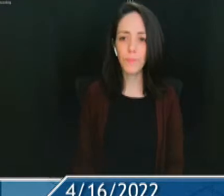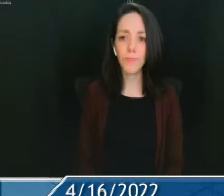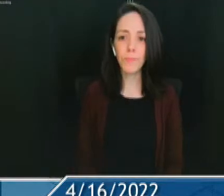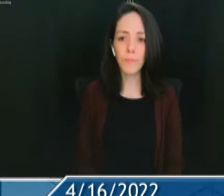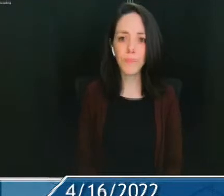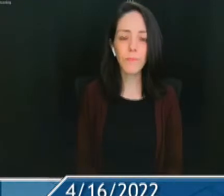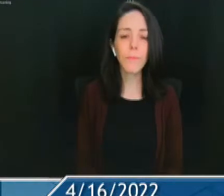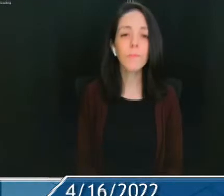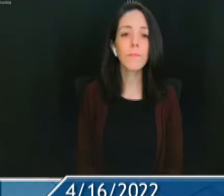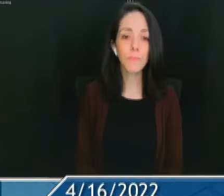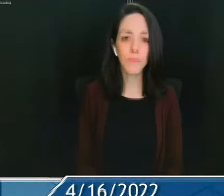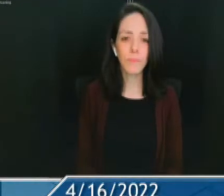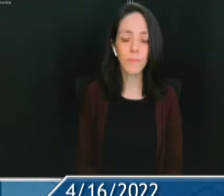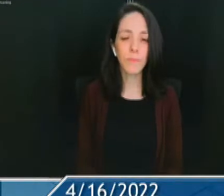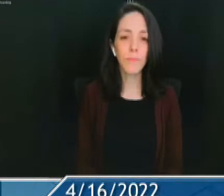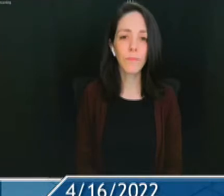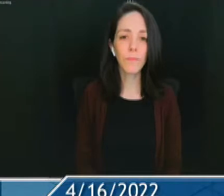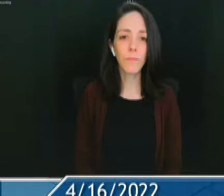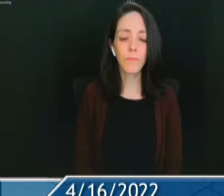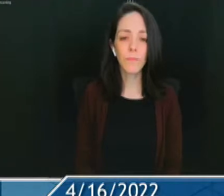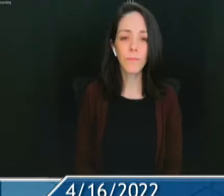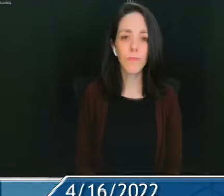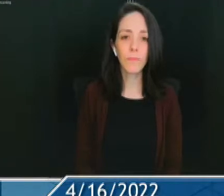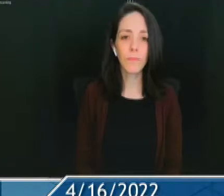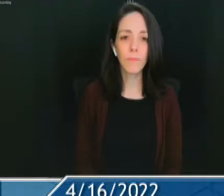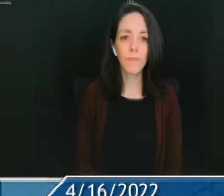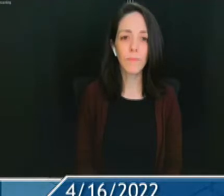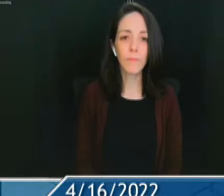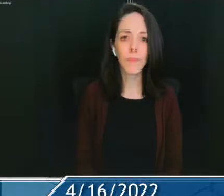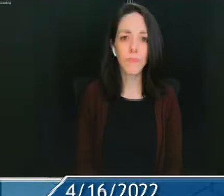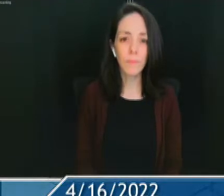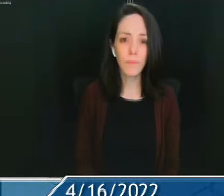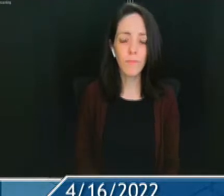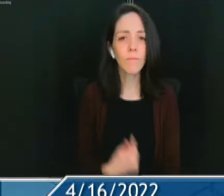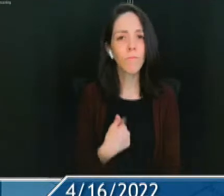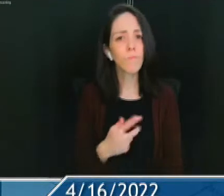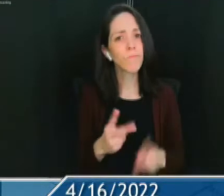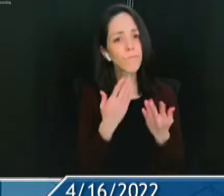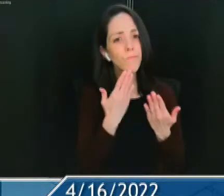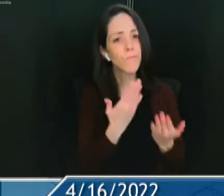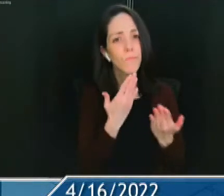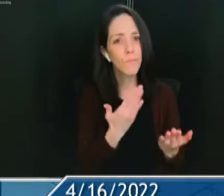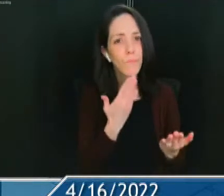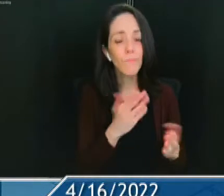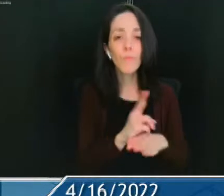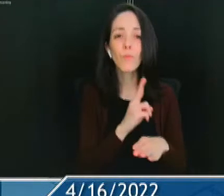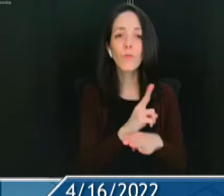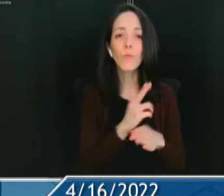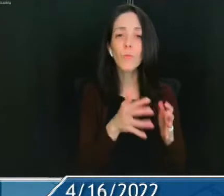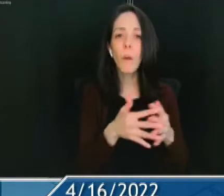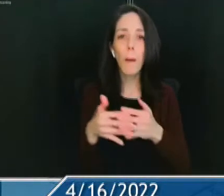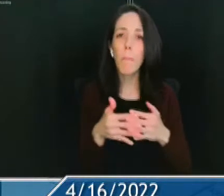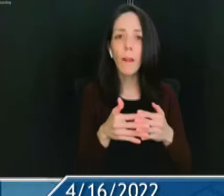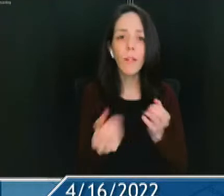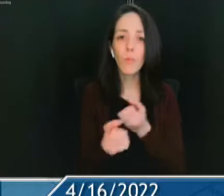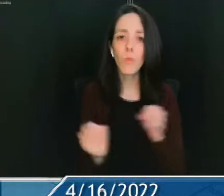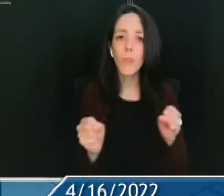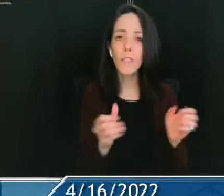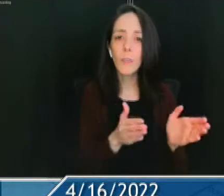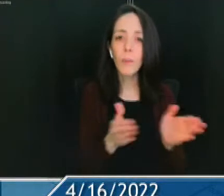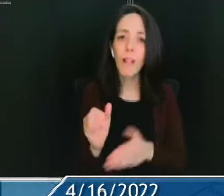We also are thankful that we have the opportunity to spend American Rescue Plan Act resources this year.